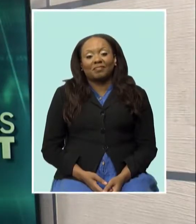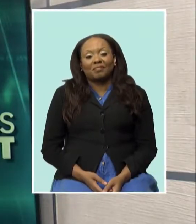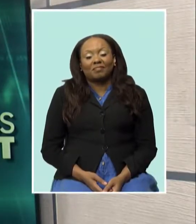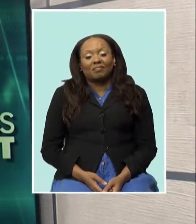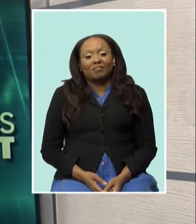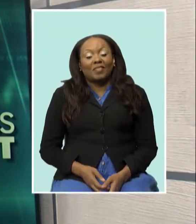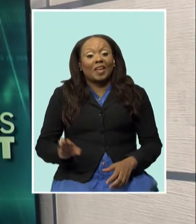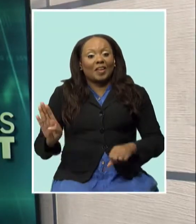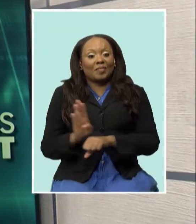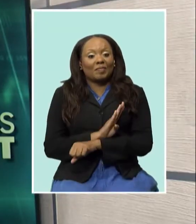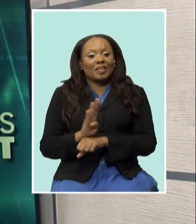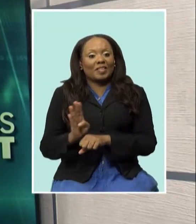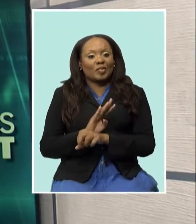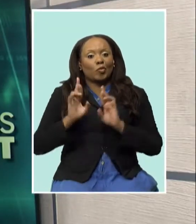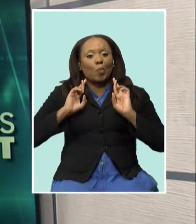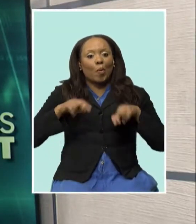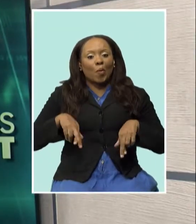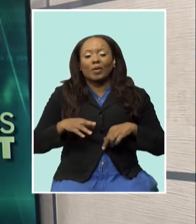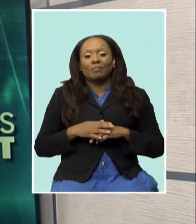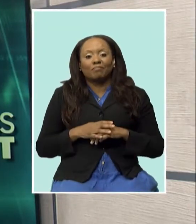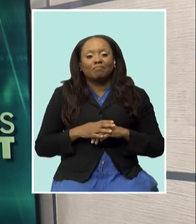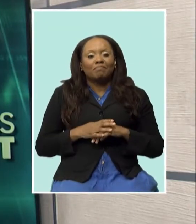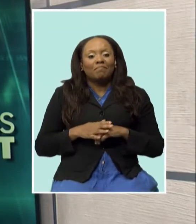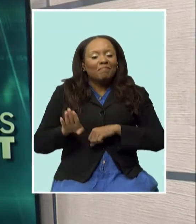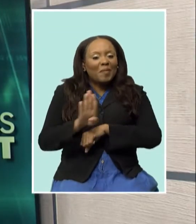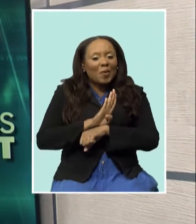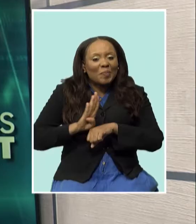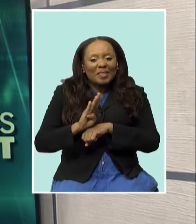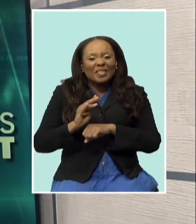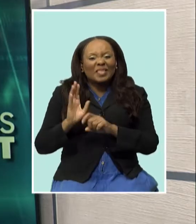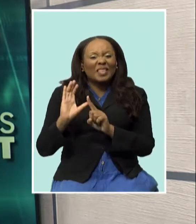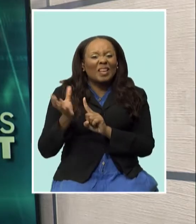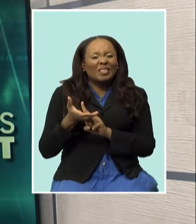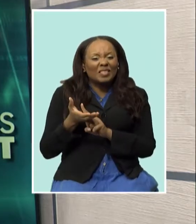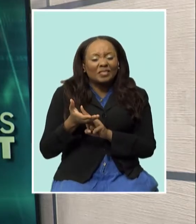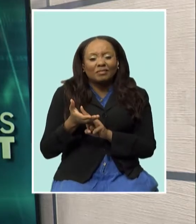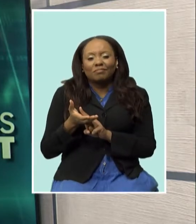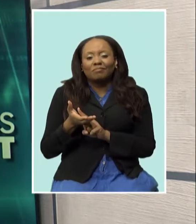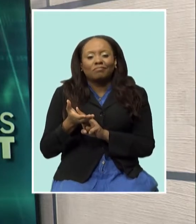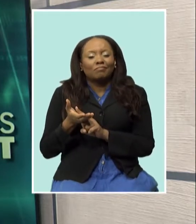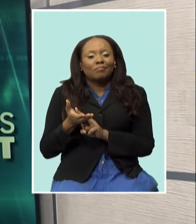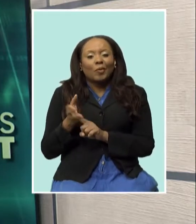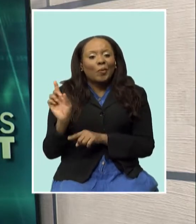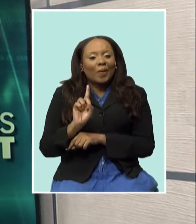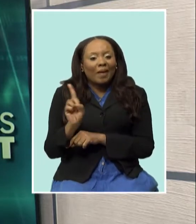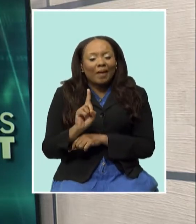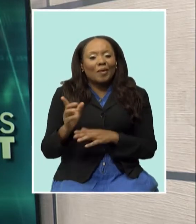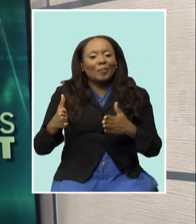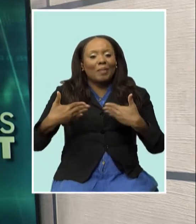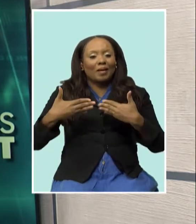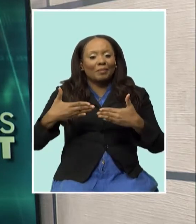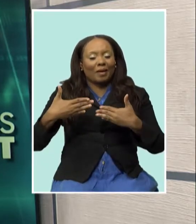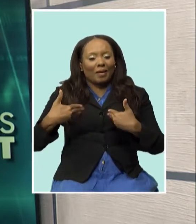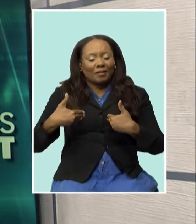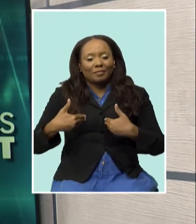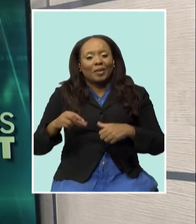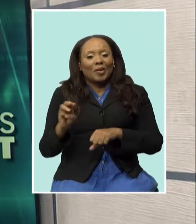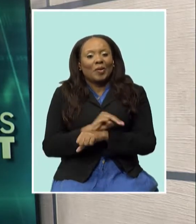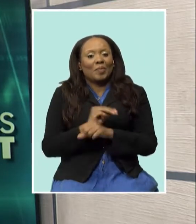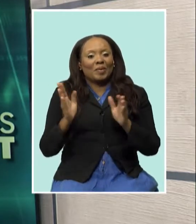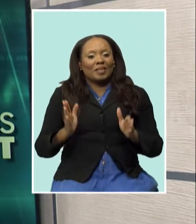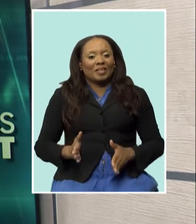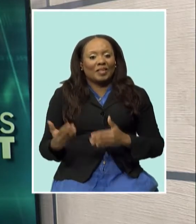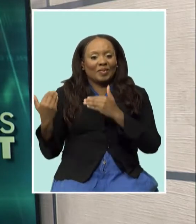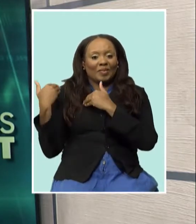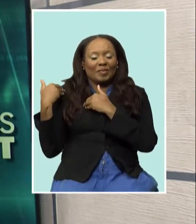We start the business report tonight with a taste of Barbadian culture. That's on show in Panama. The Minister of Tourism and International